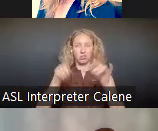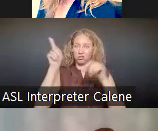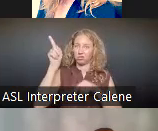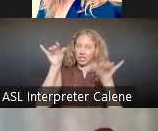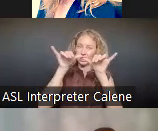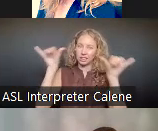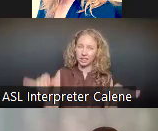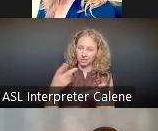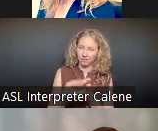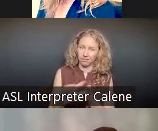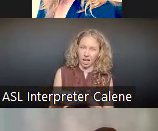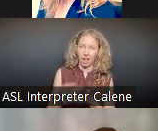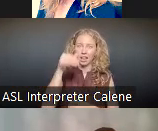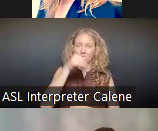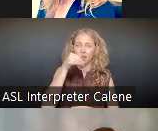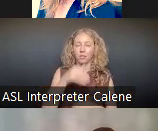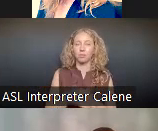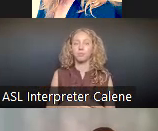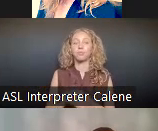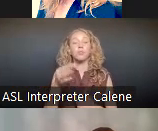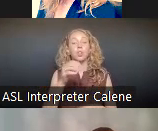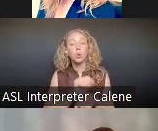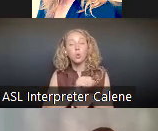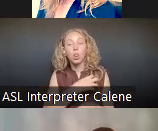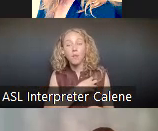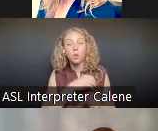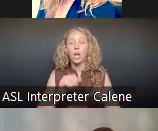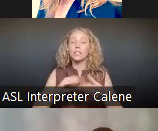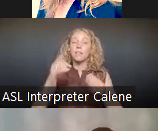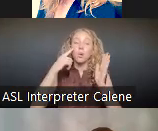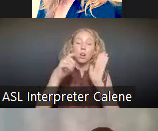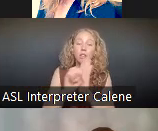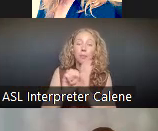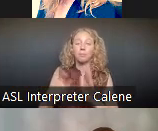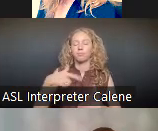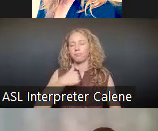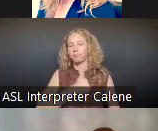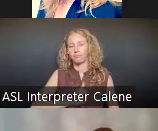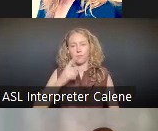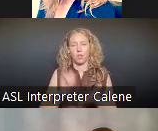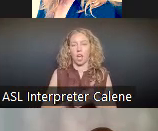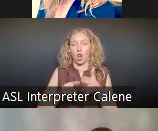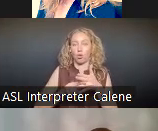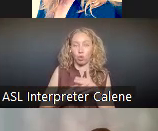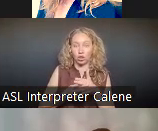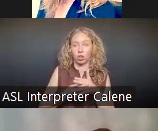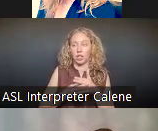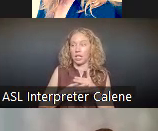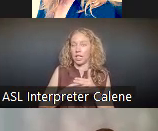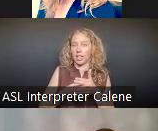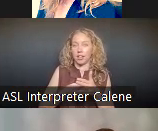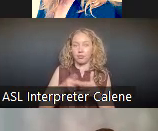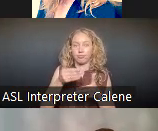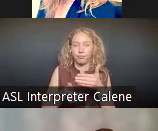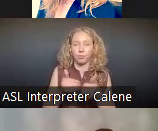them, right? So if you work in law enforcement, you can say something like, I'm sorry for the original handling of your case, and